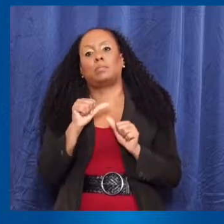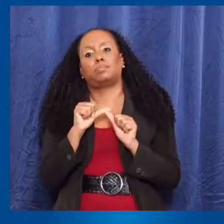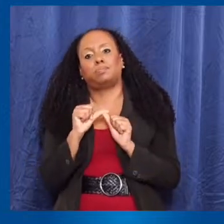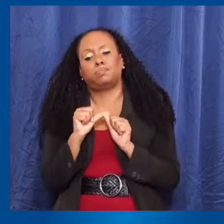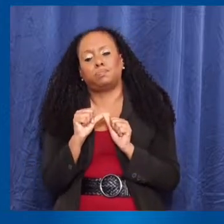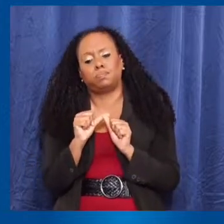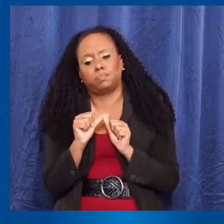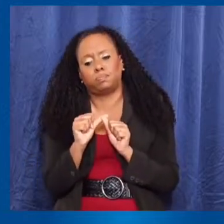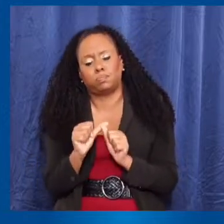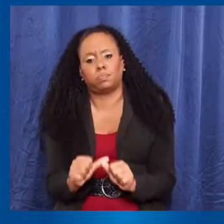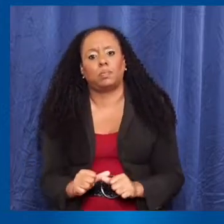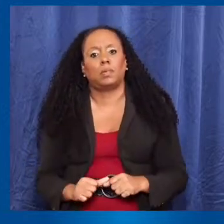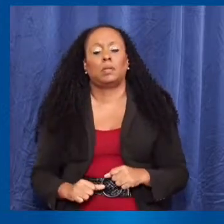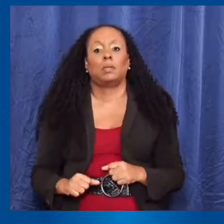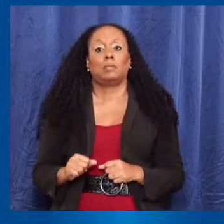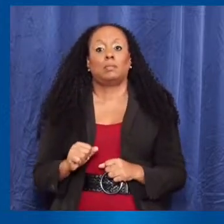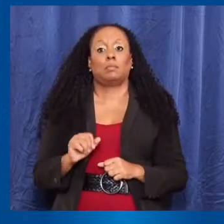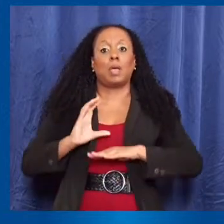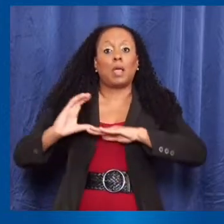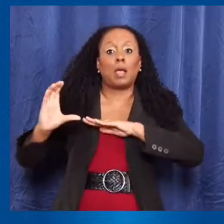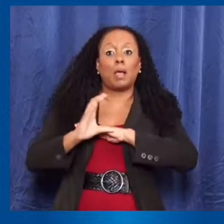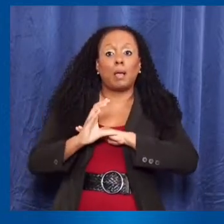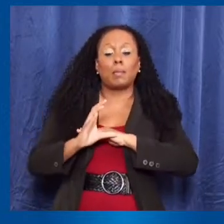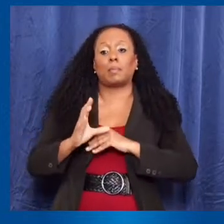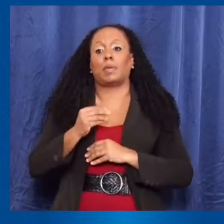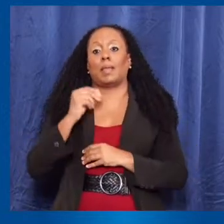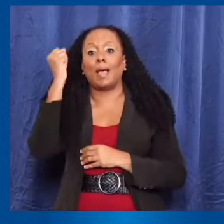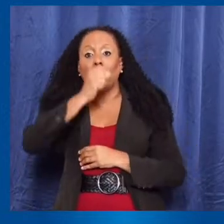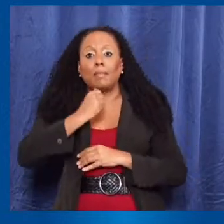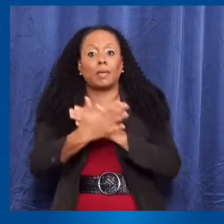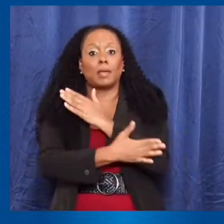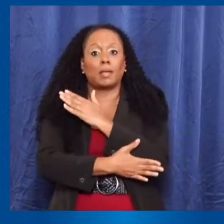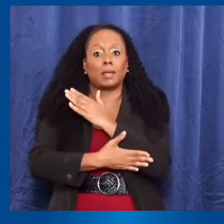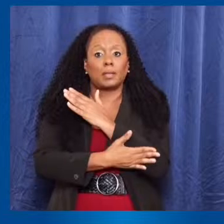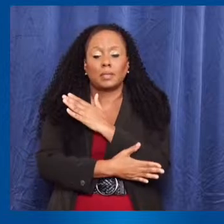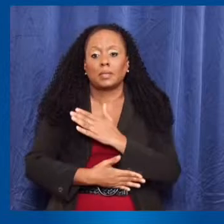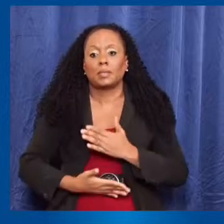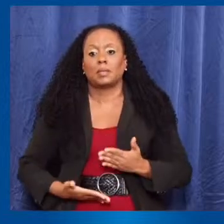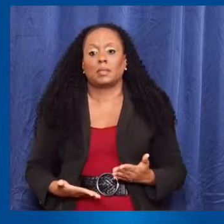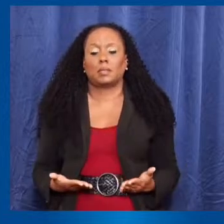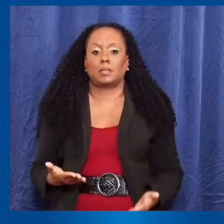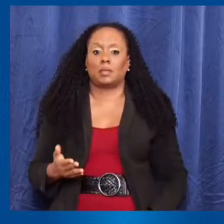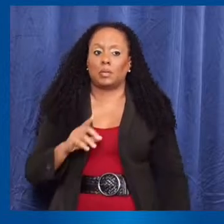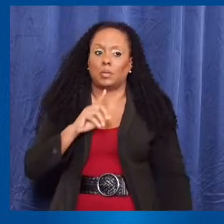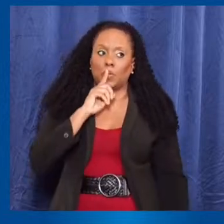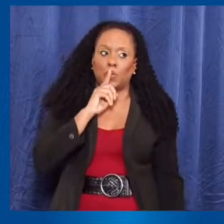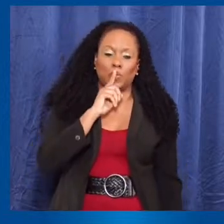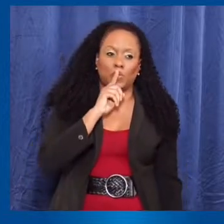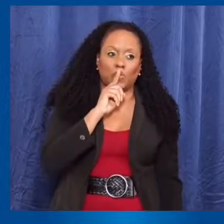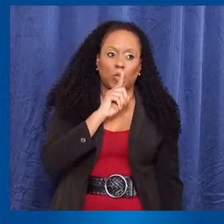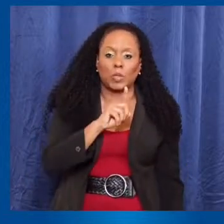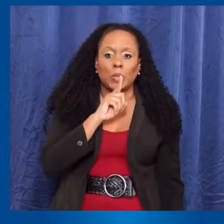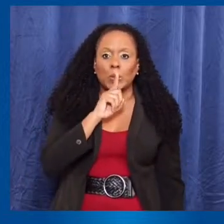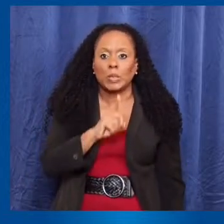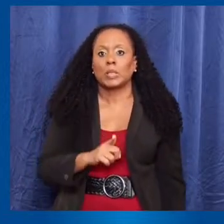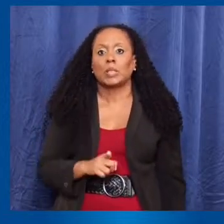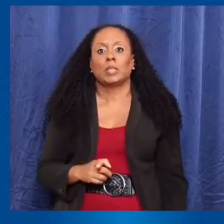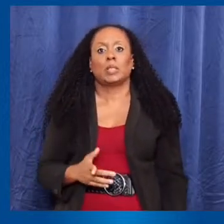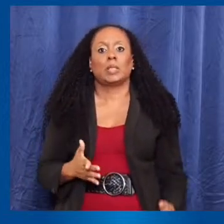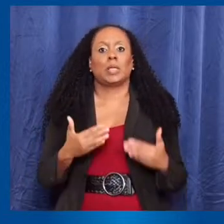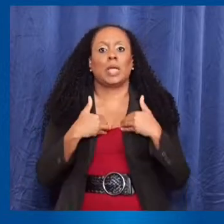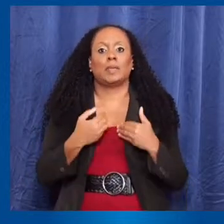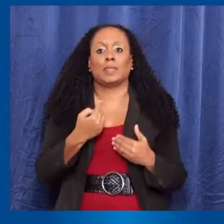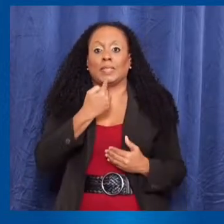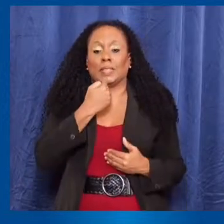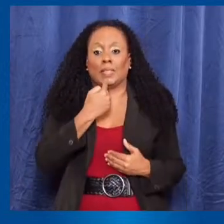countries like CARICOM countries and African countries and many others are on the verge of serious